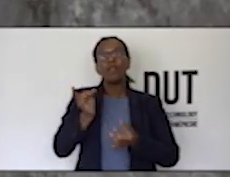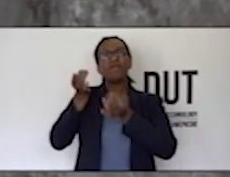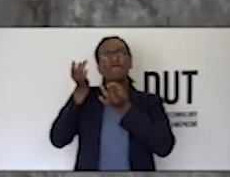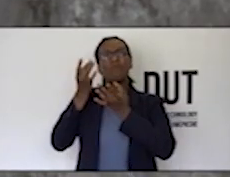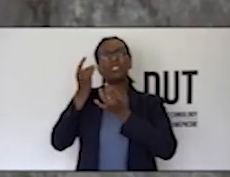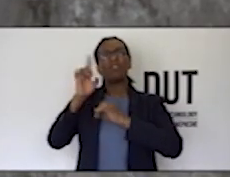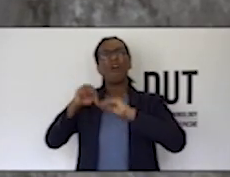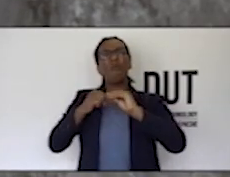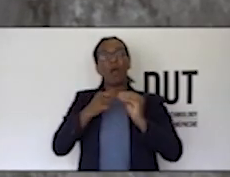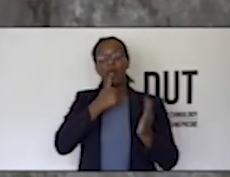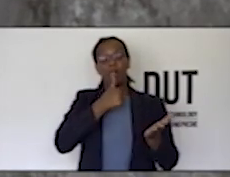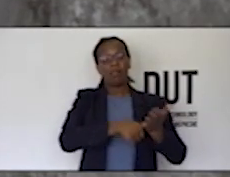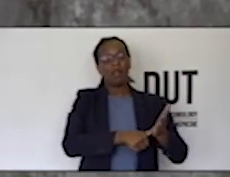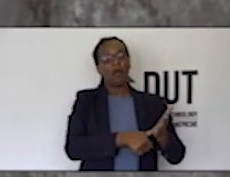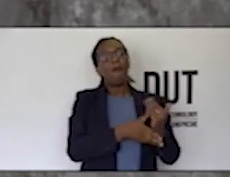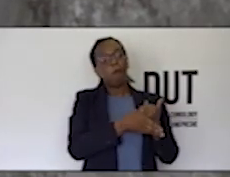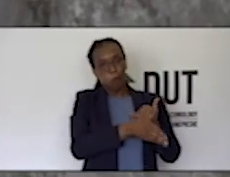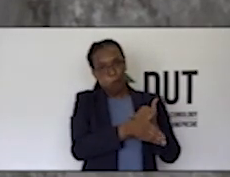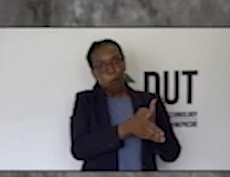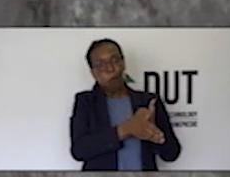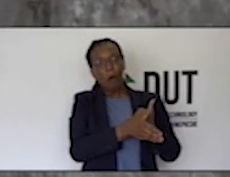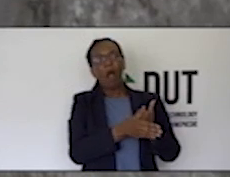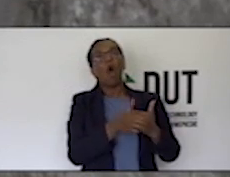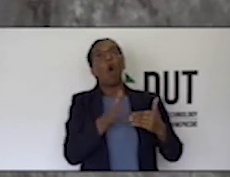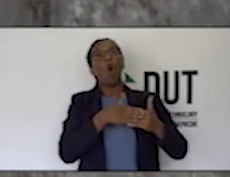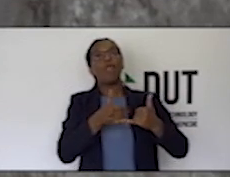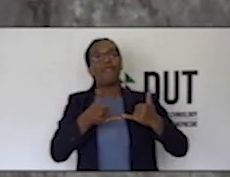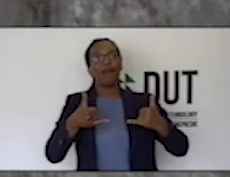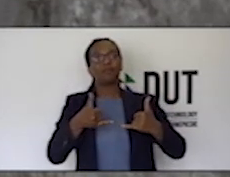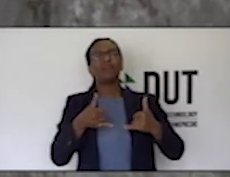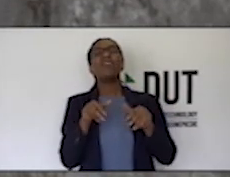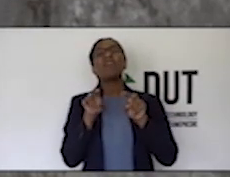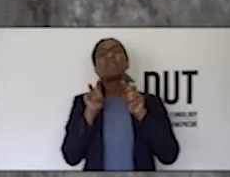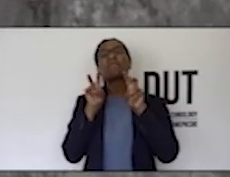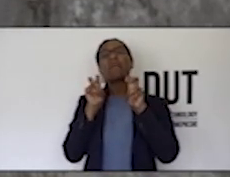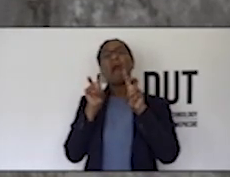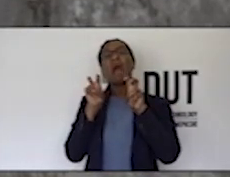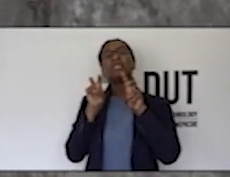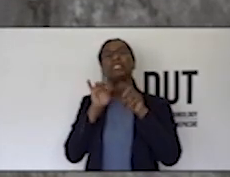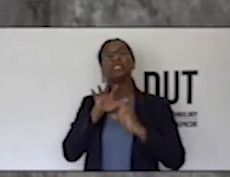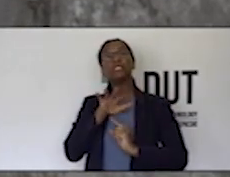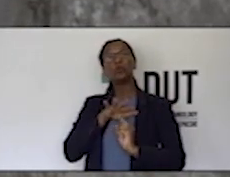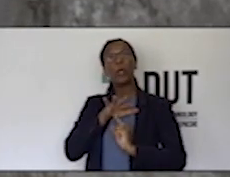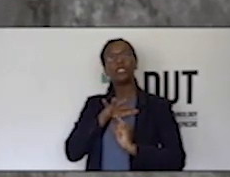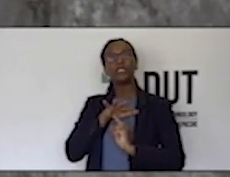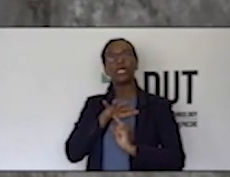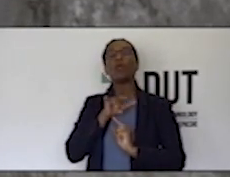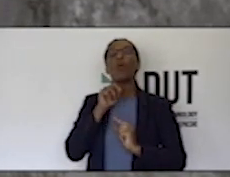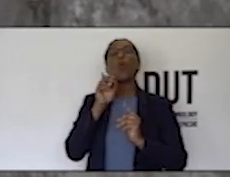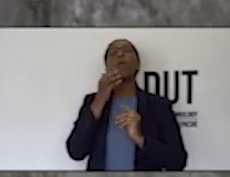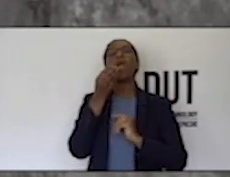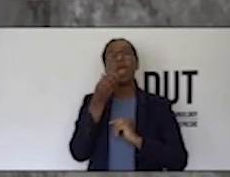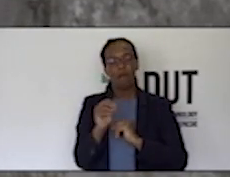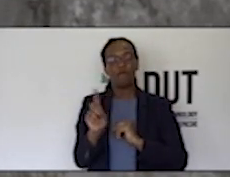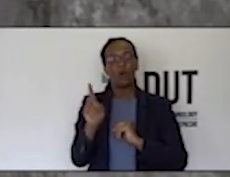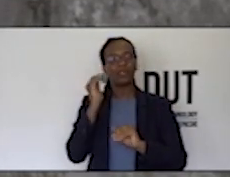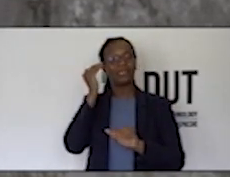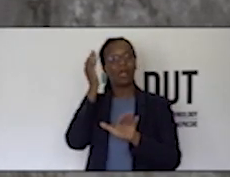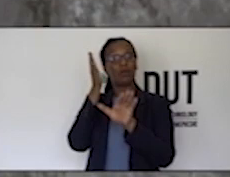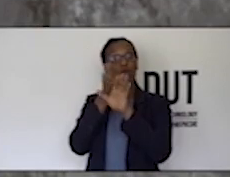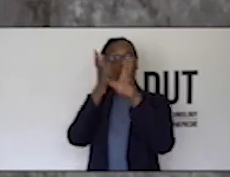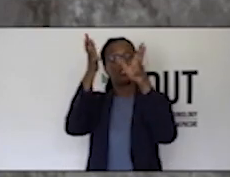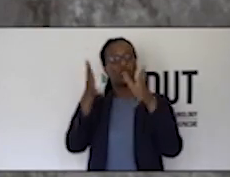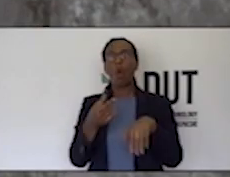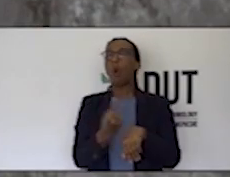regarding our booking is available online. During crisis situations, we do have a psychologist who's constantly